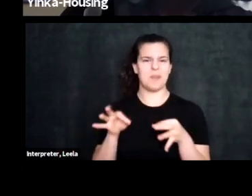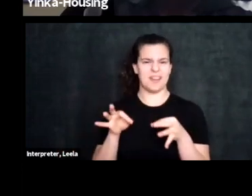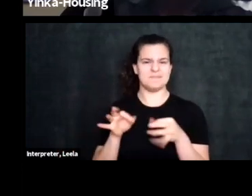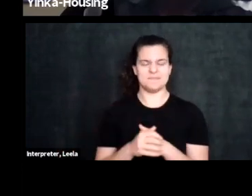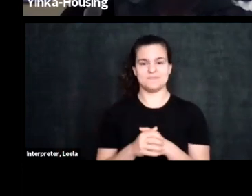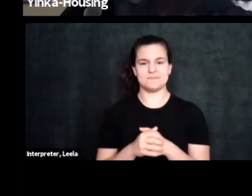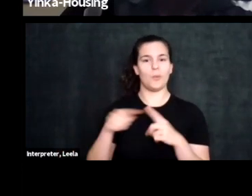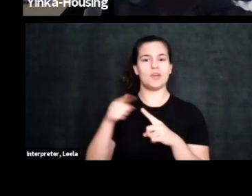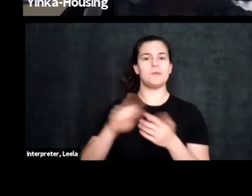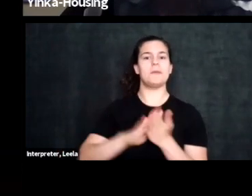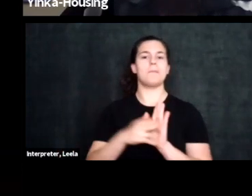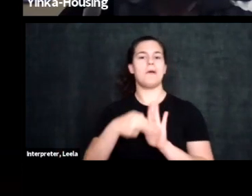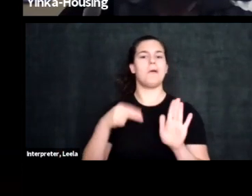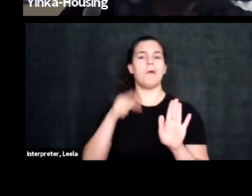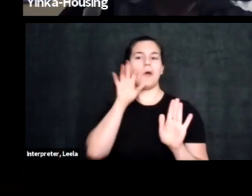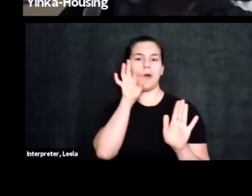Cardinal.